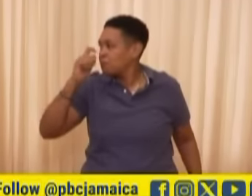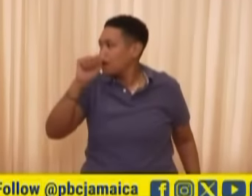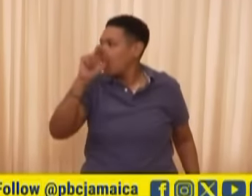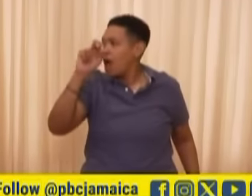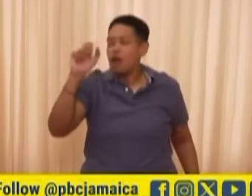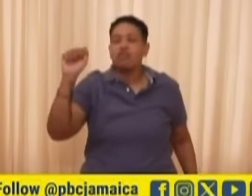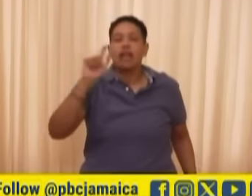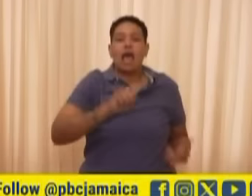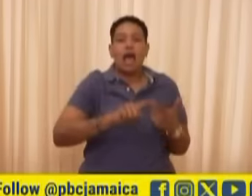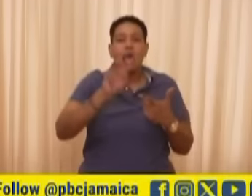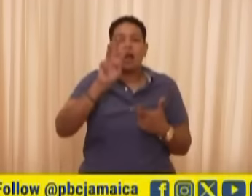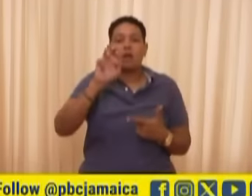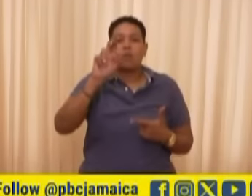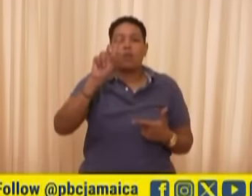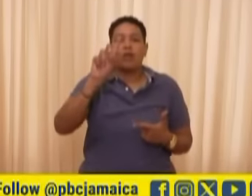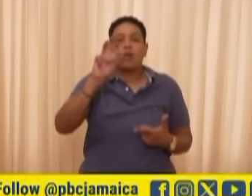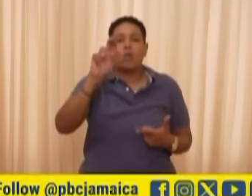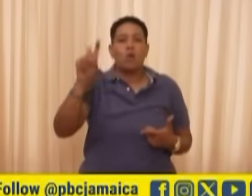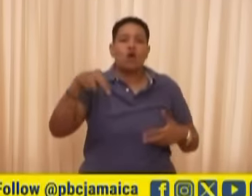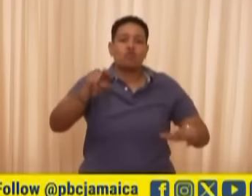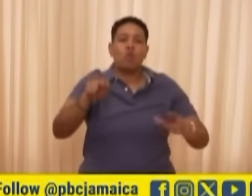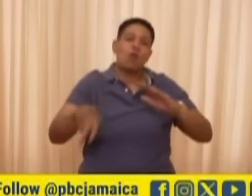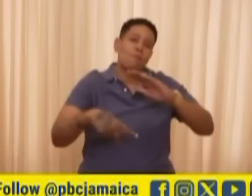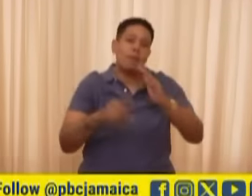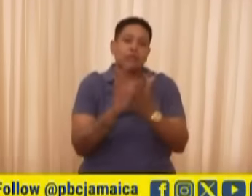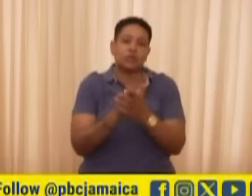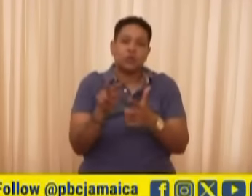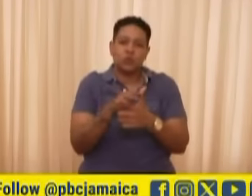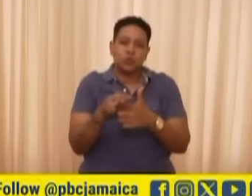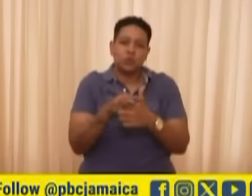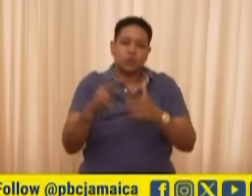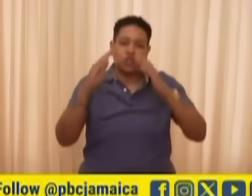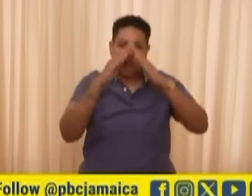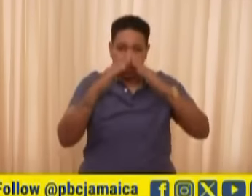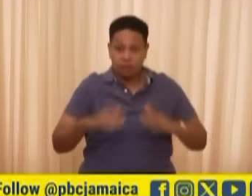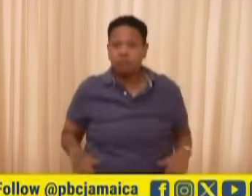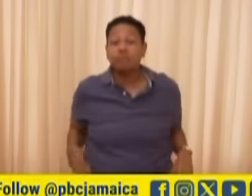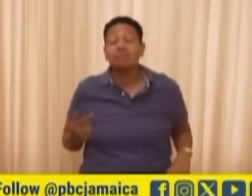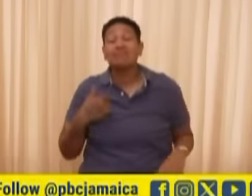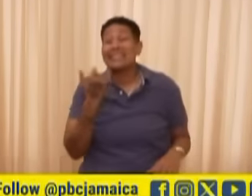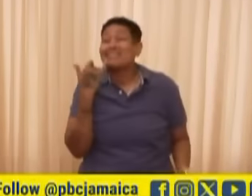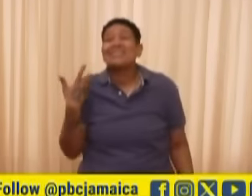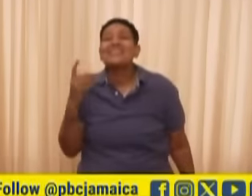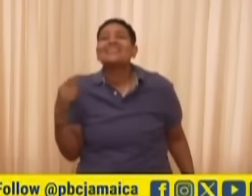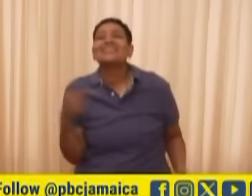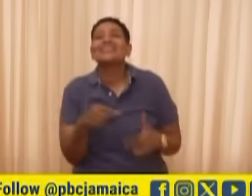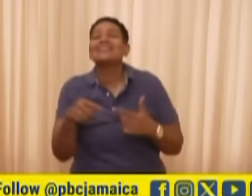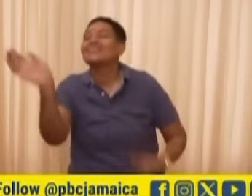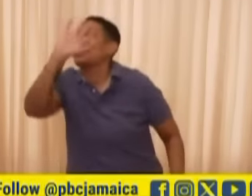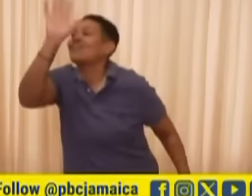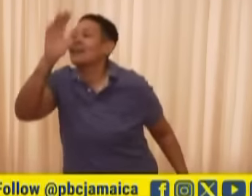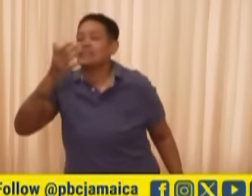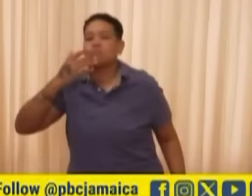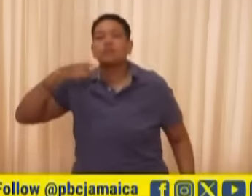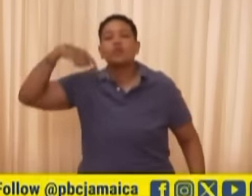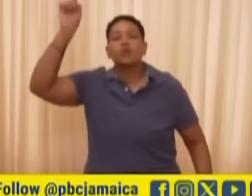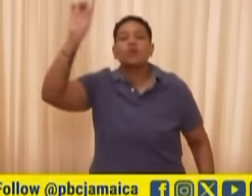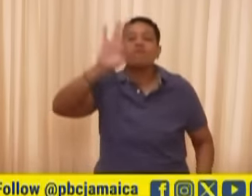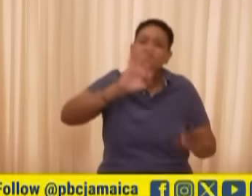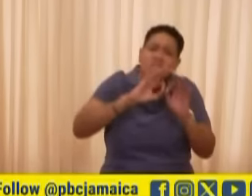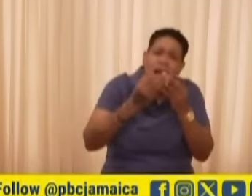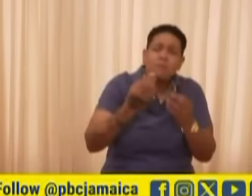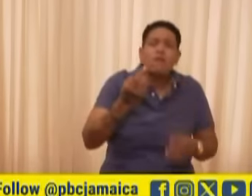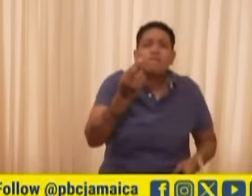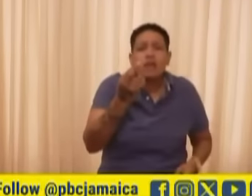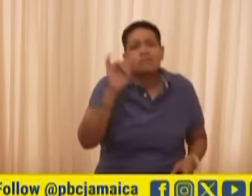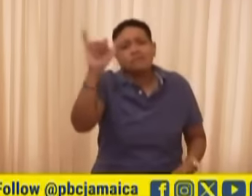and Windward Road Primary. I would recommend that they make contact with family and make arrangements to stay